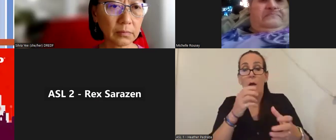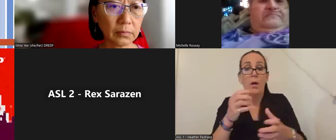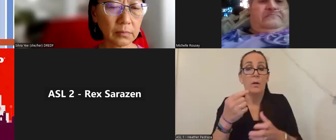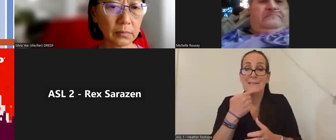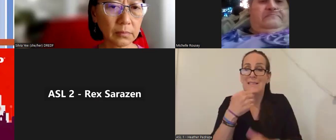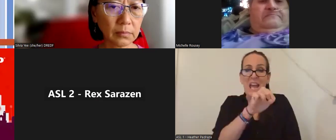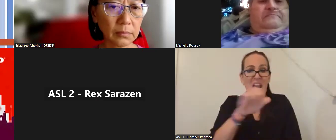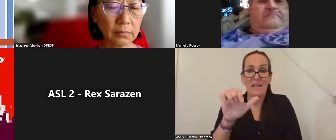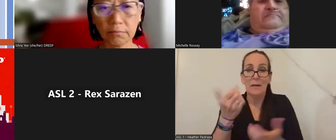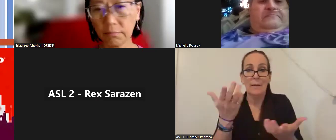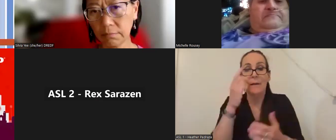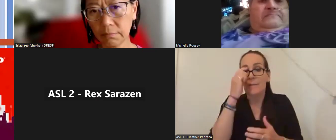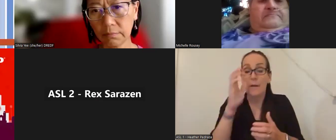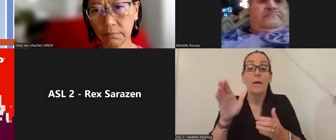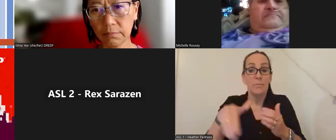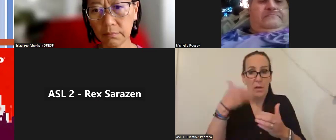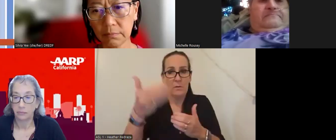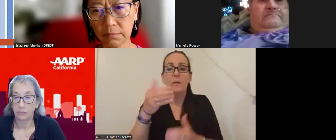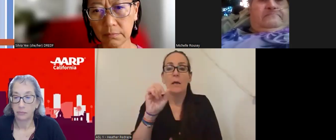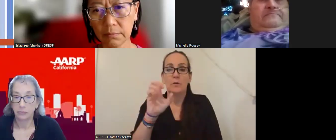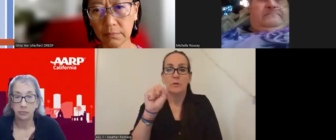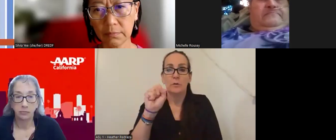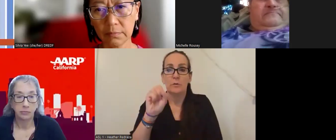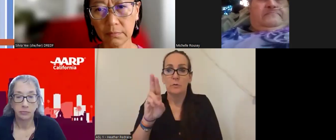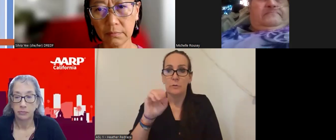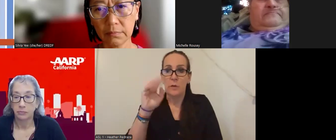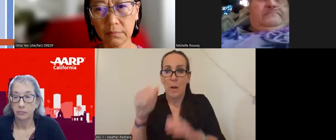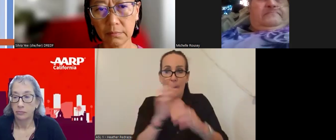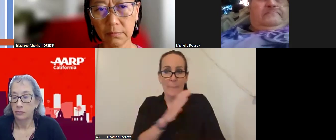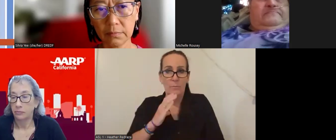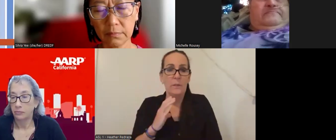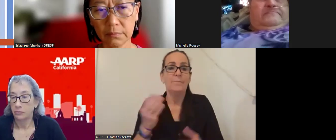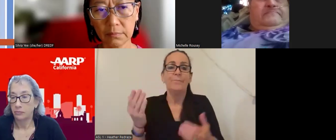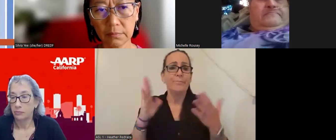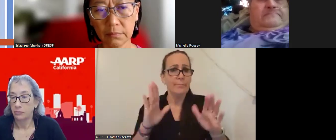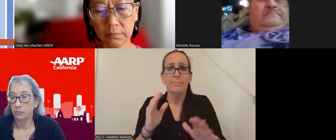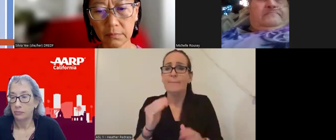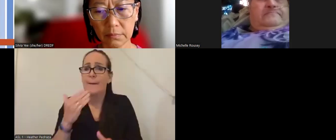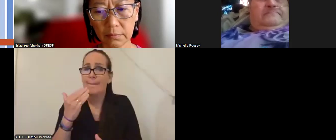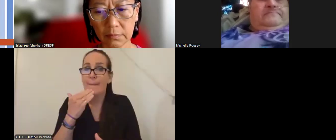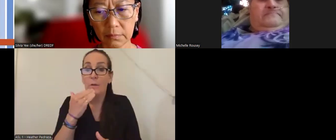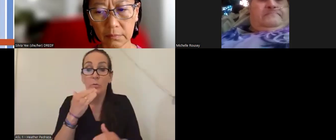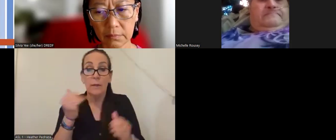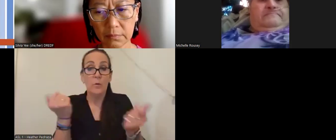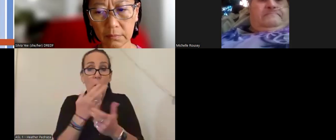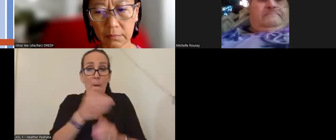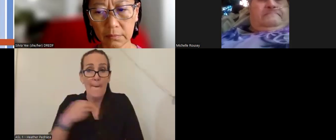next subcommittee. Thank you, Agar. And thank you to all the members of the